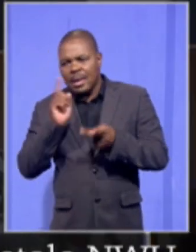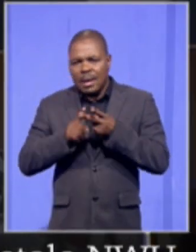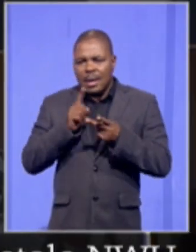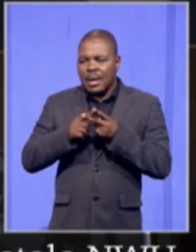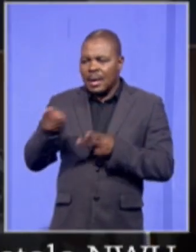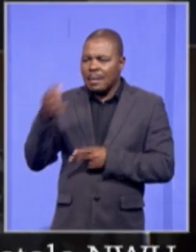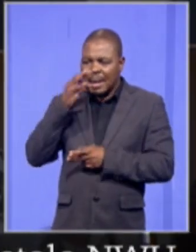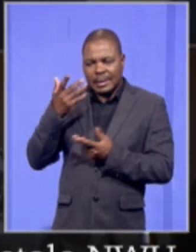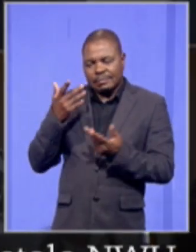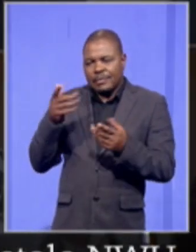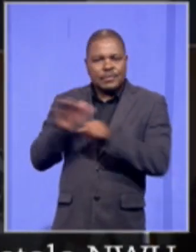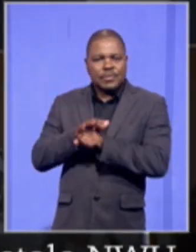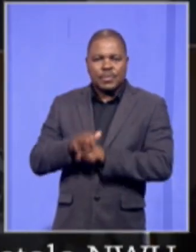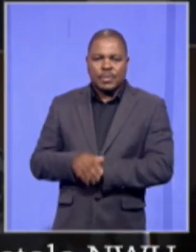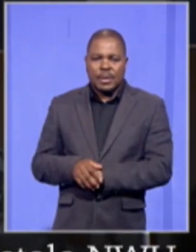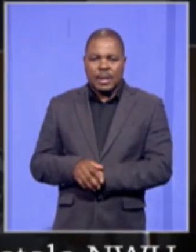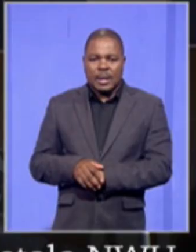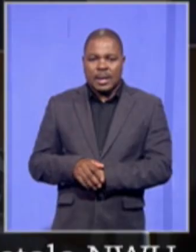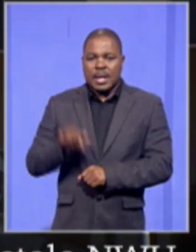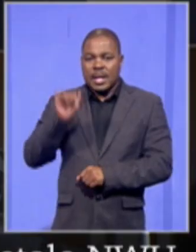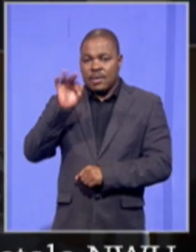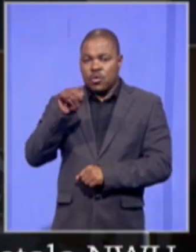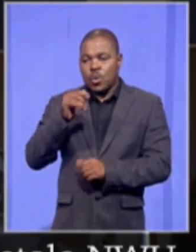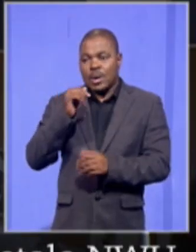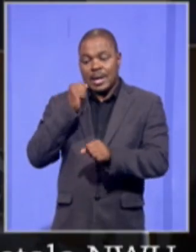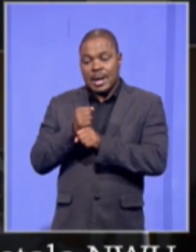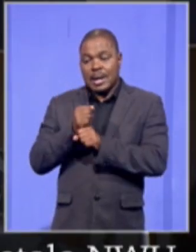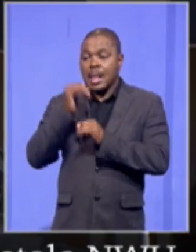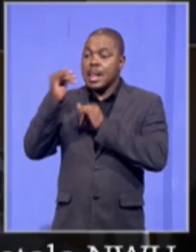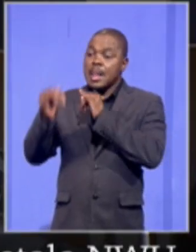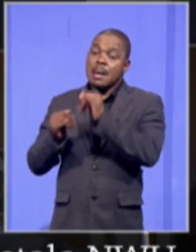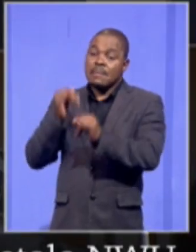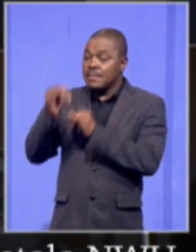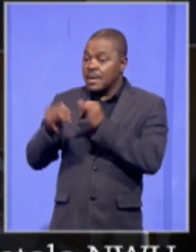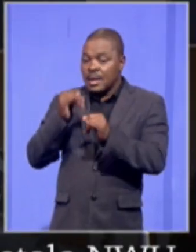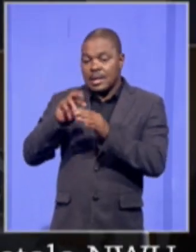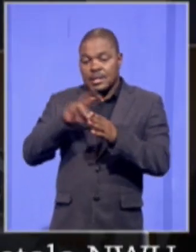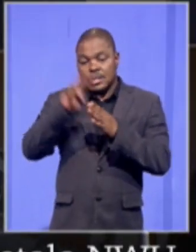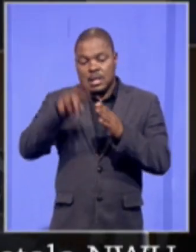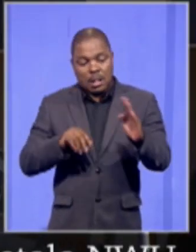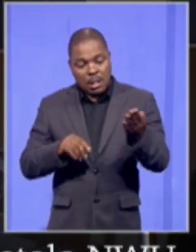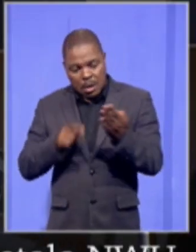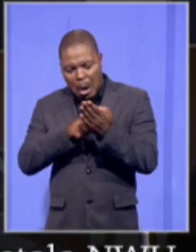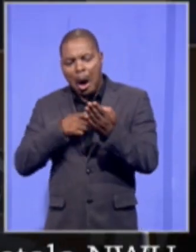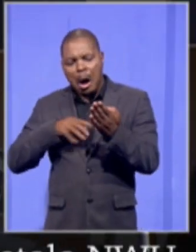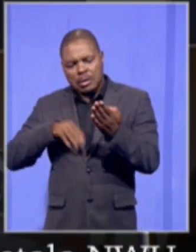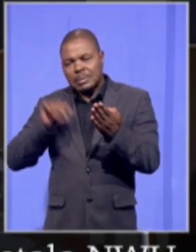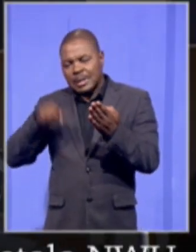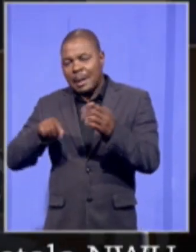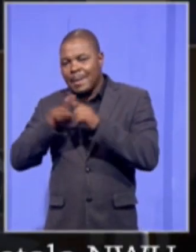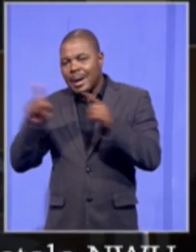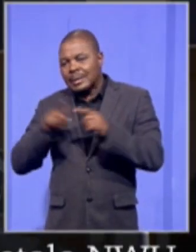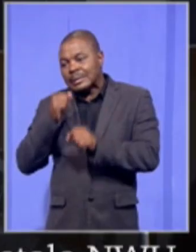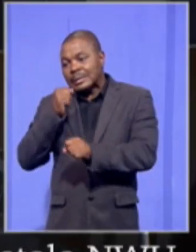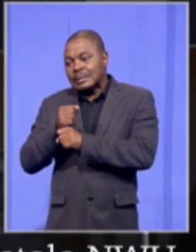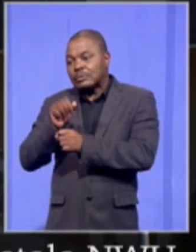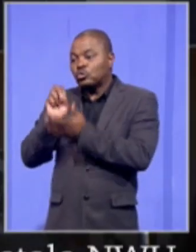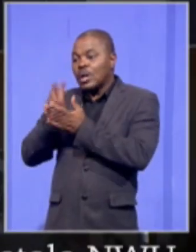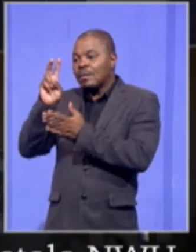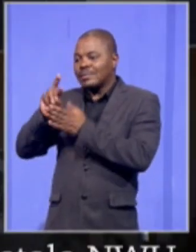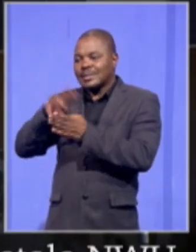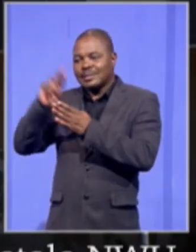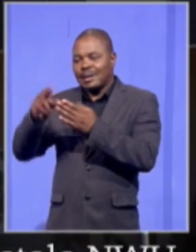capacity. If you were provisionally accepted on your grade 11 results and your grade 12 results did not meet the admission criteria of